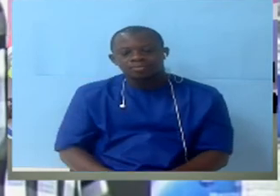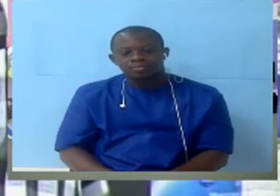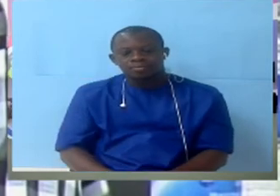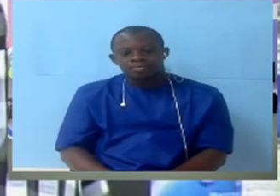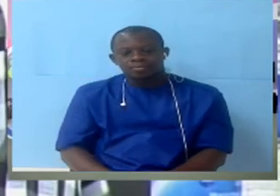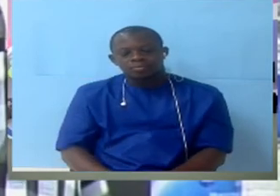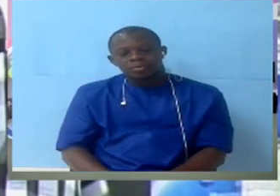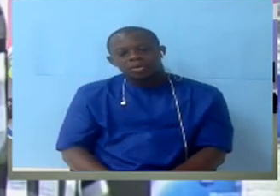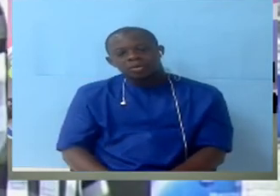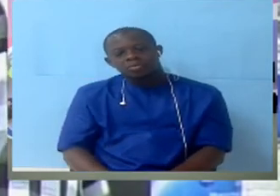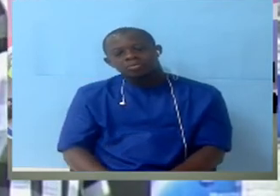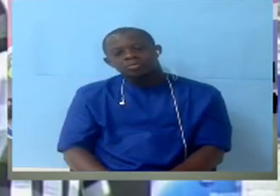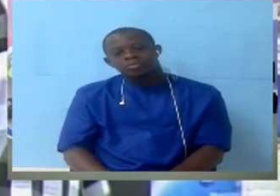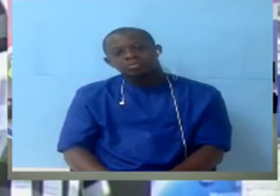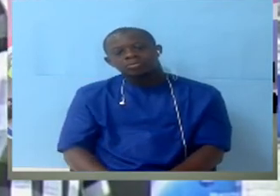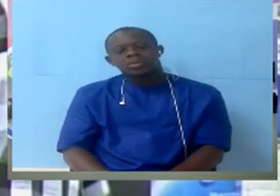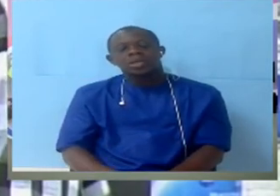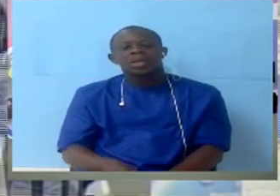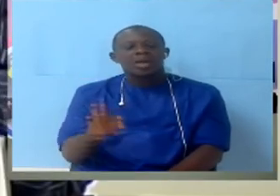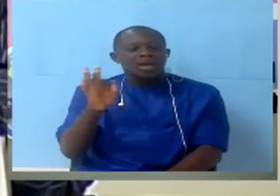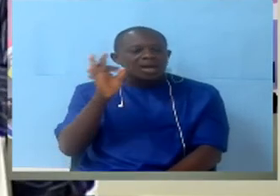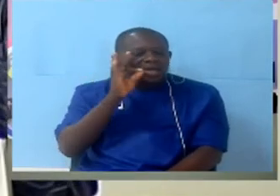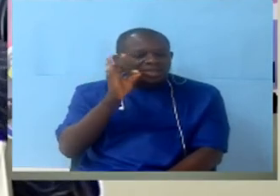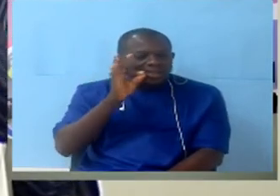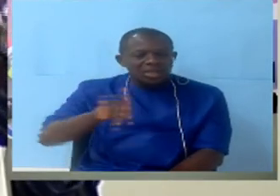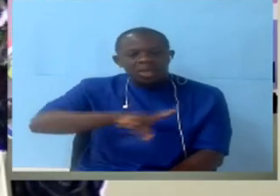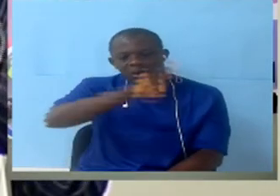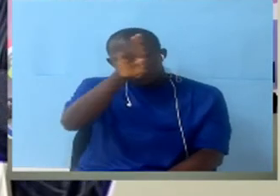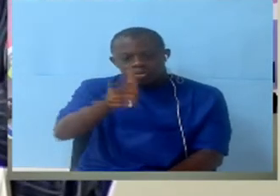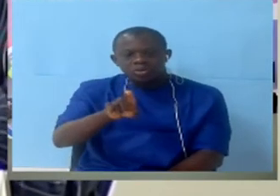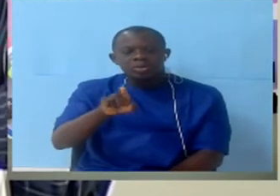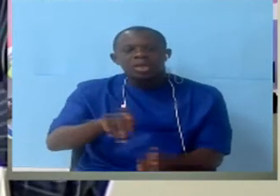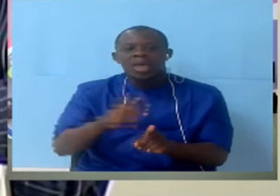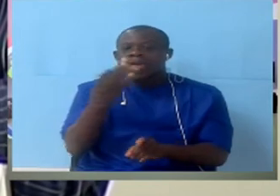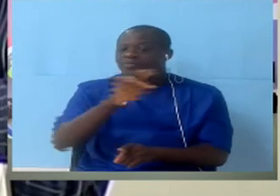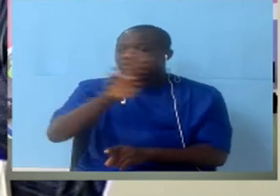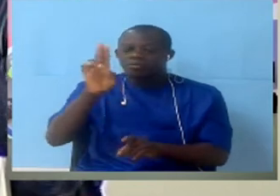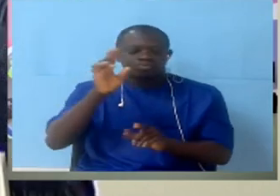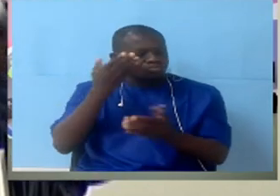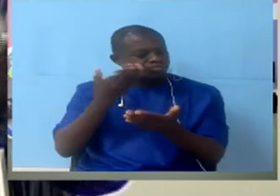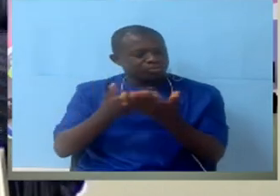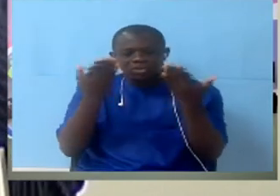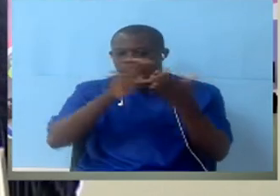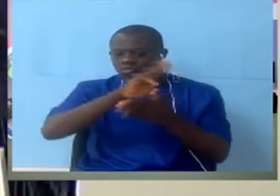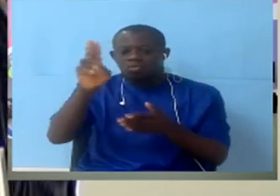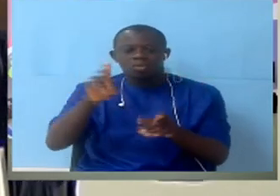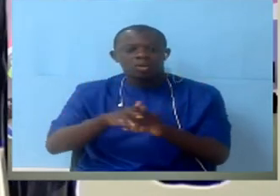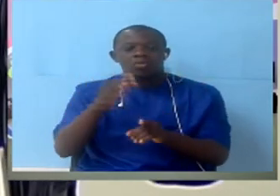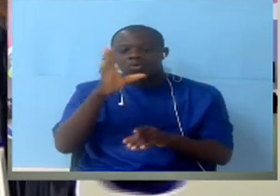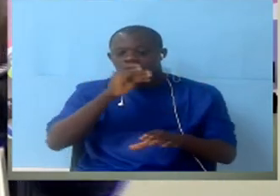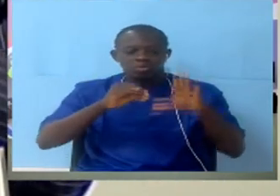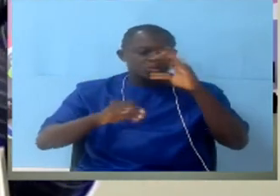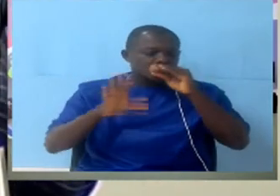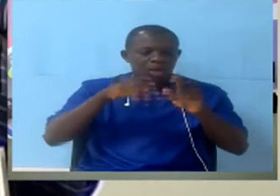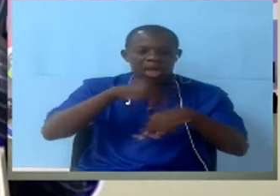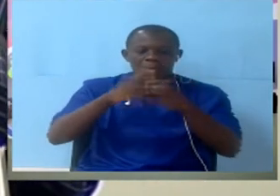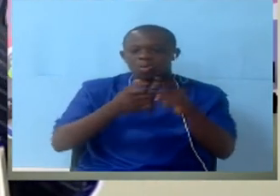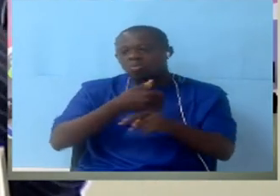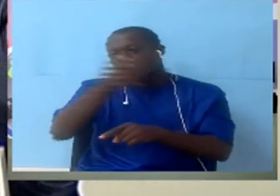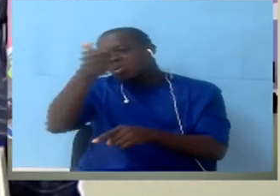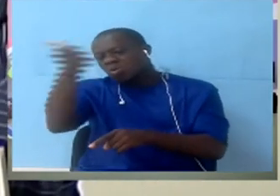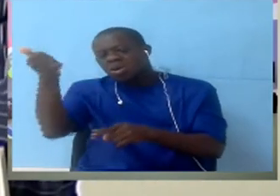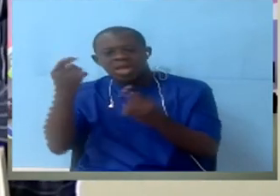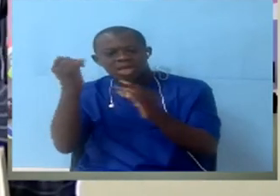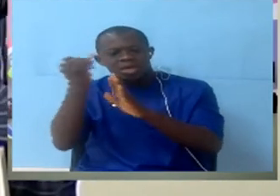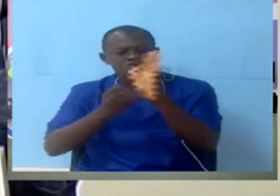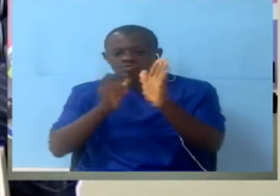ka fa. Mr, just answer my questions. Ni garo na te nyaama ja do. Otherwise we wouldn't finish. If you want to talk about all these other tangential issues,